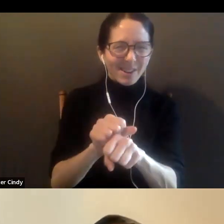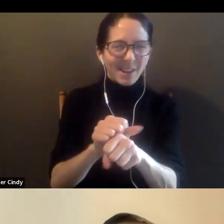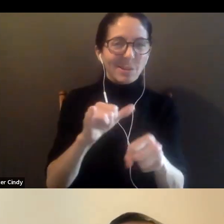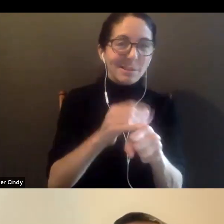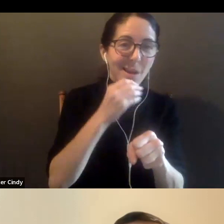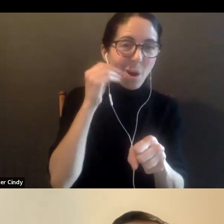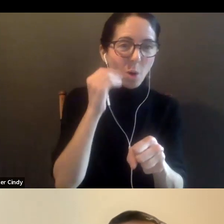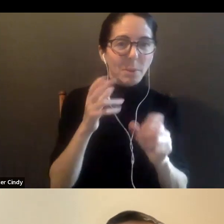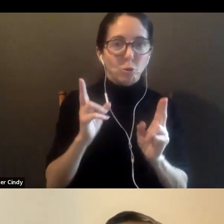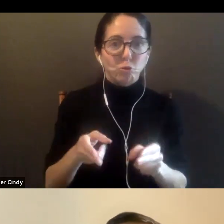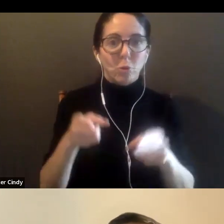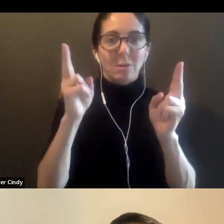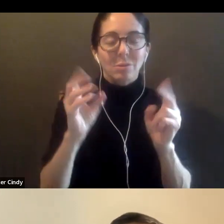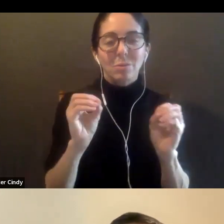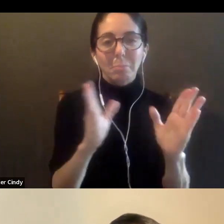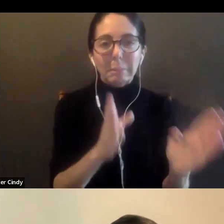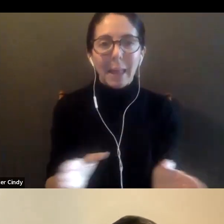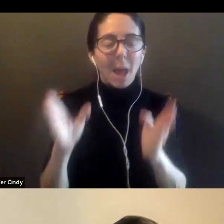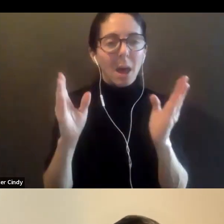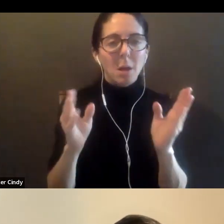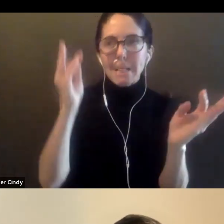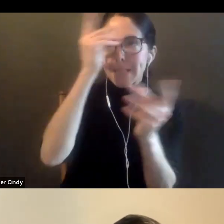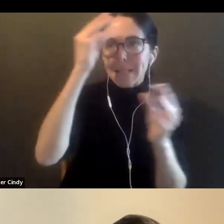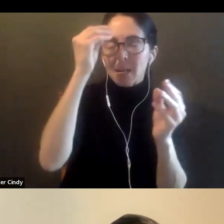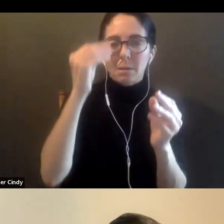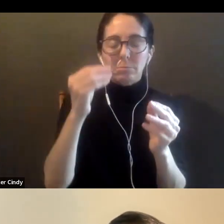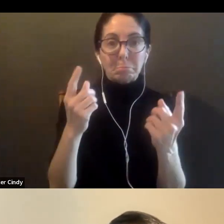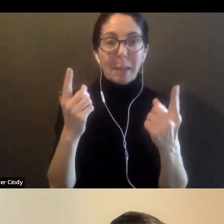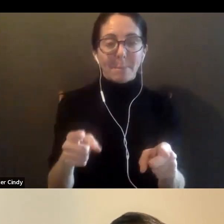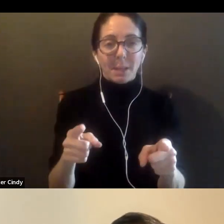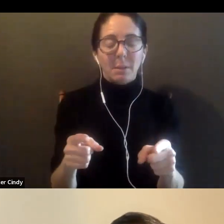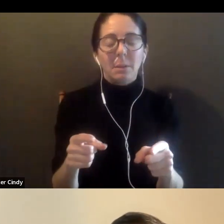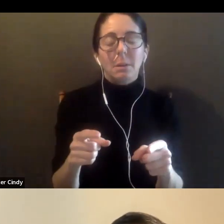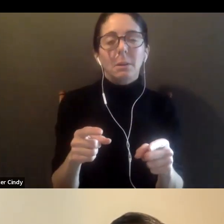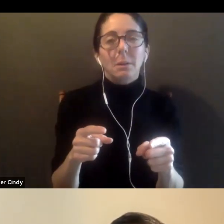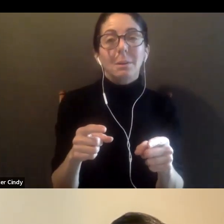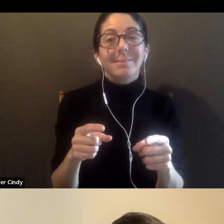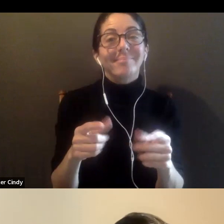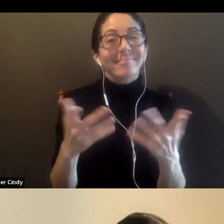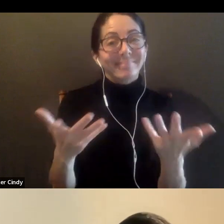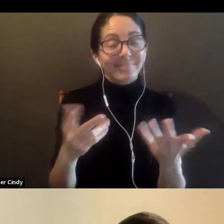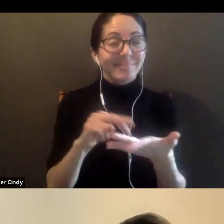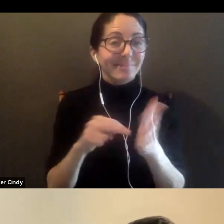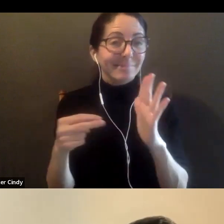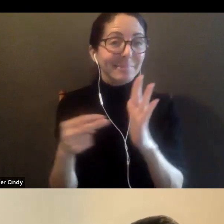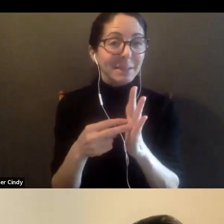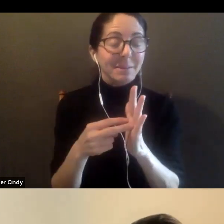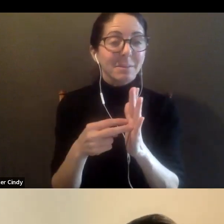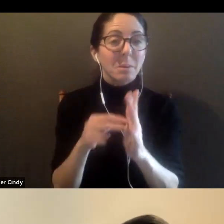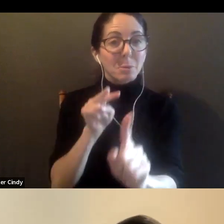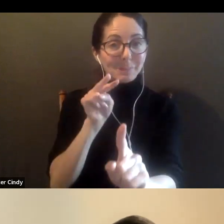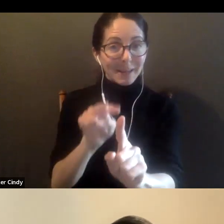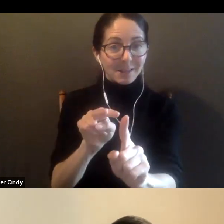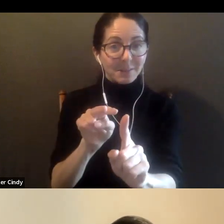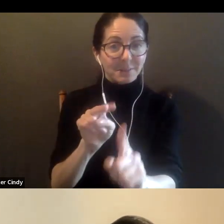influenced beginning. I think one of the other things that's become clear is that the perspective on and the